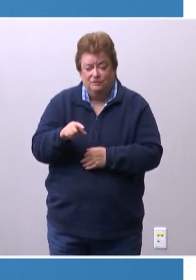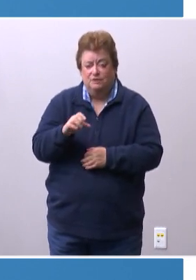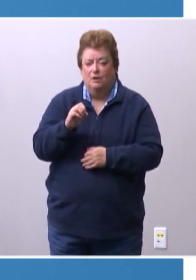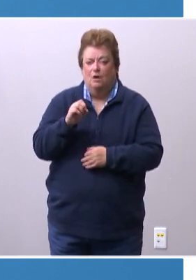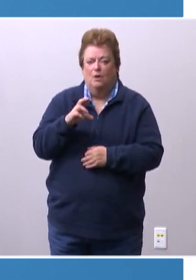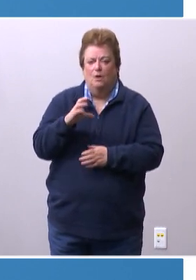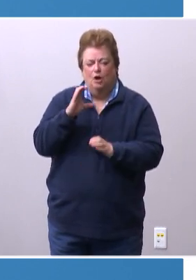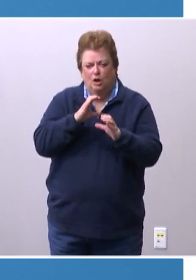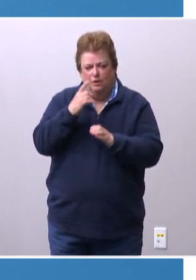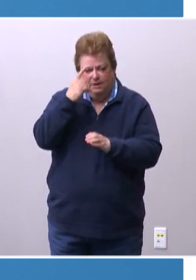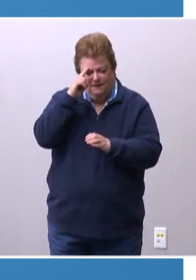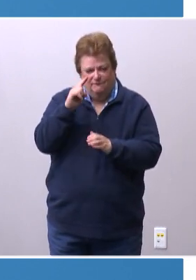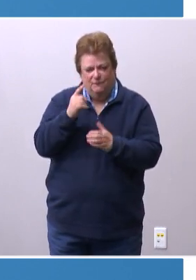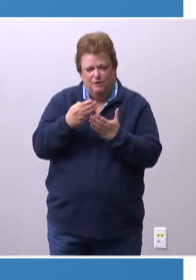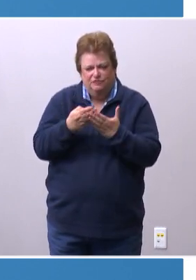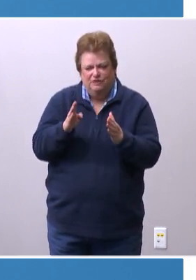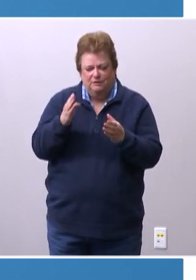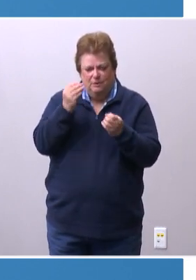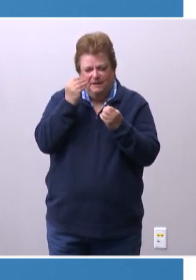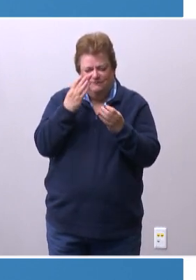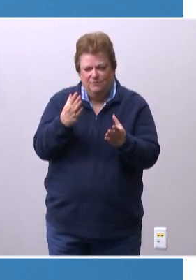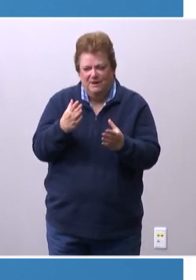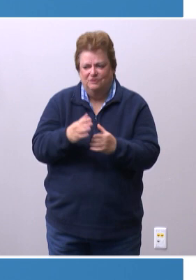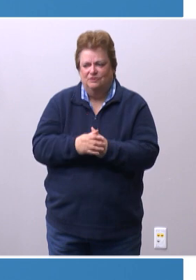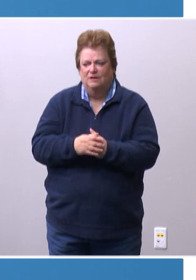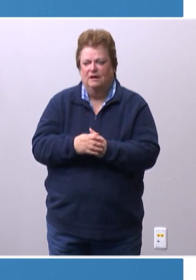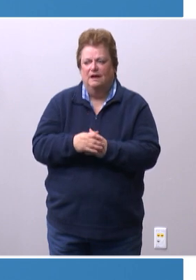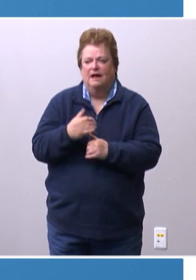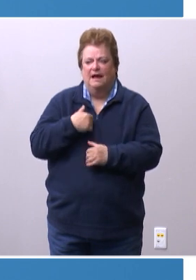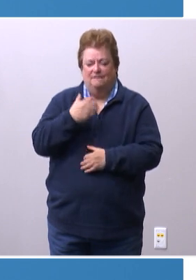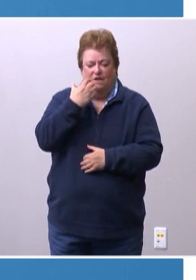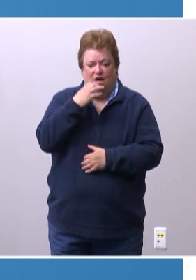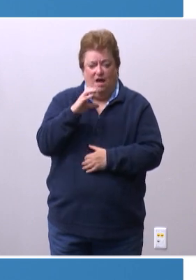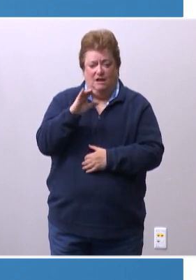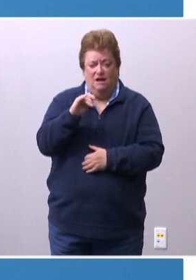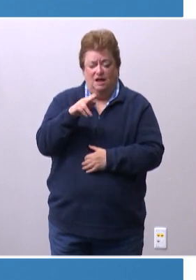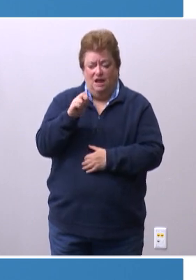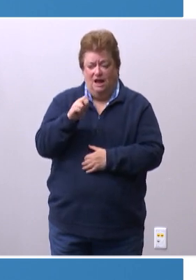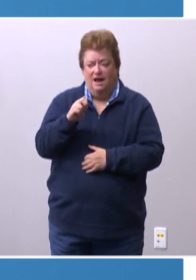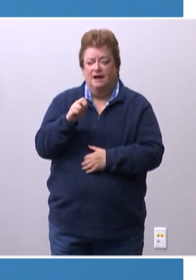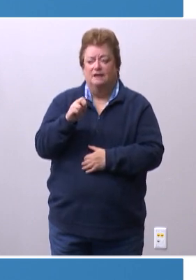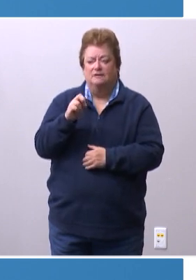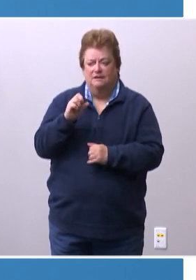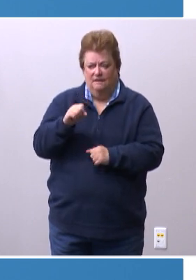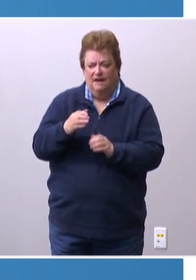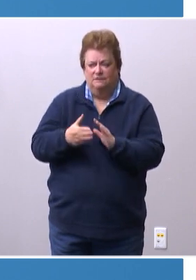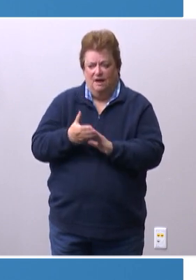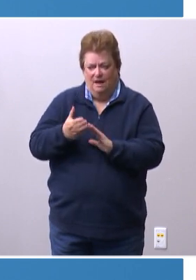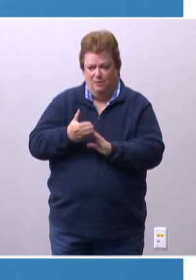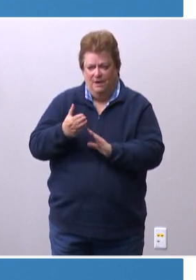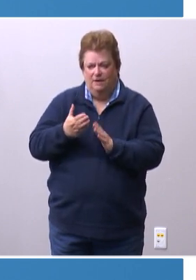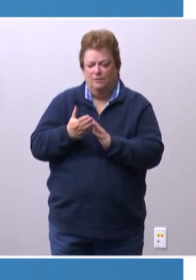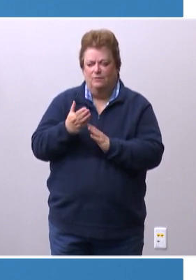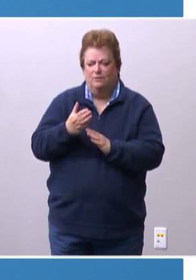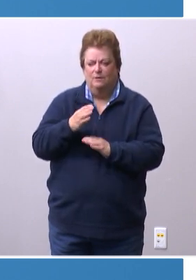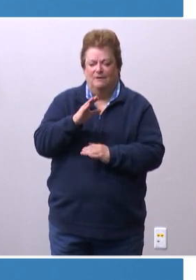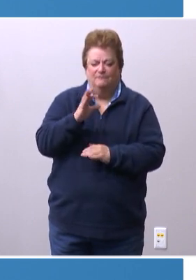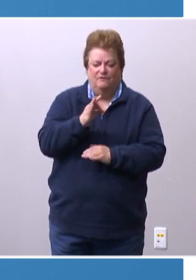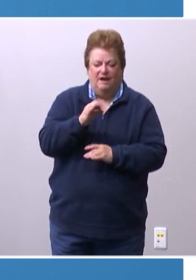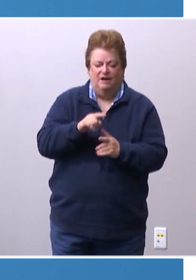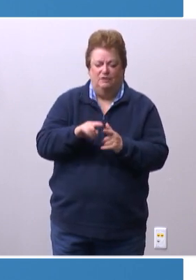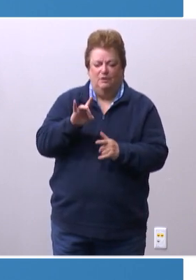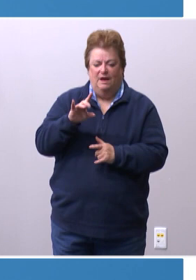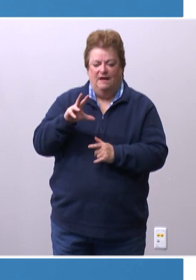seeking general information and resources, the hotline is operational through Friday from 8 to 4:30